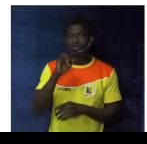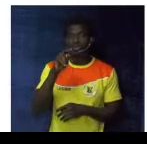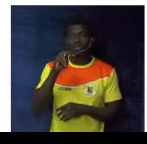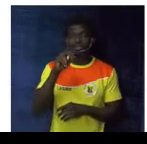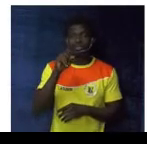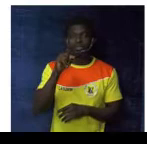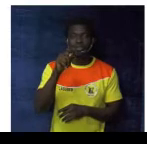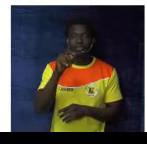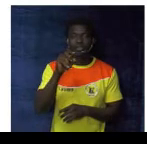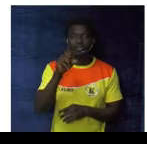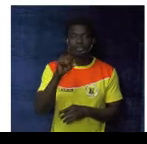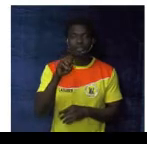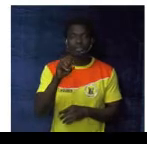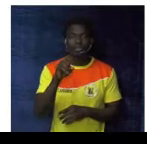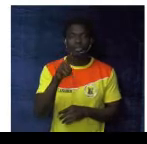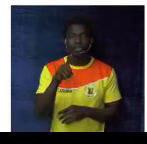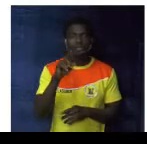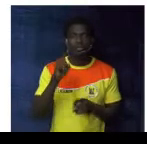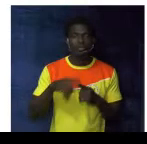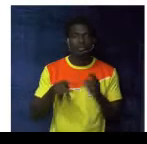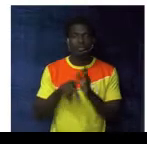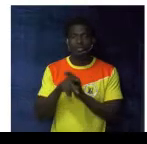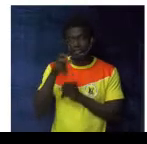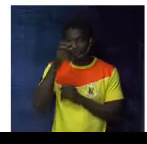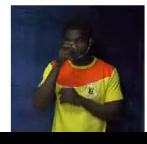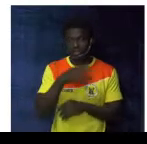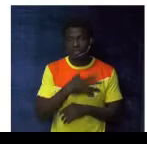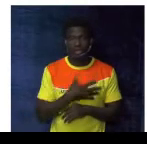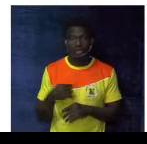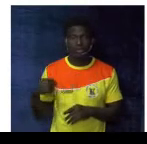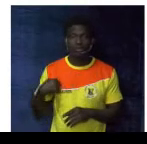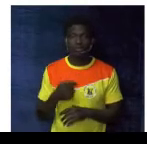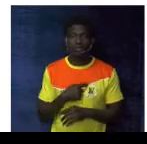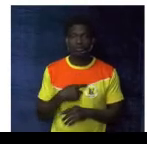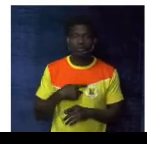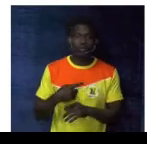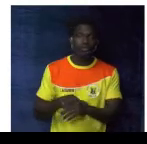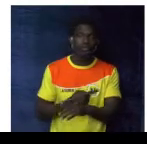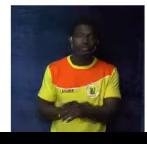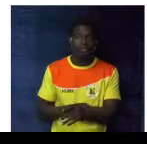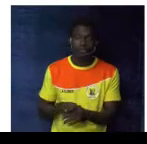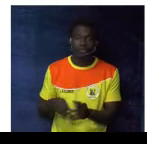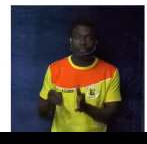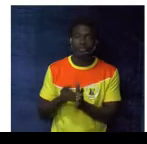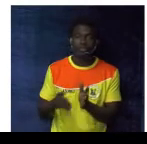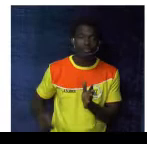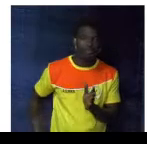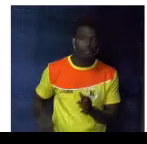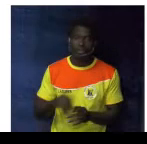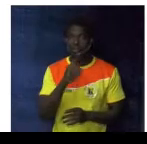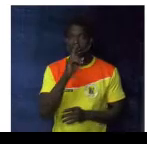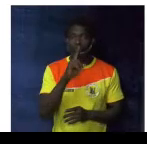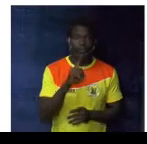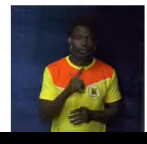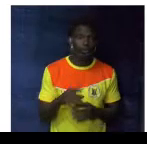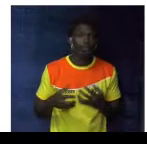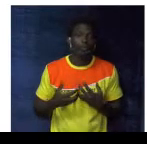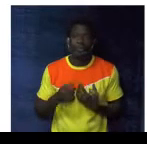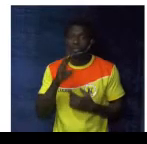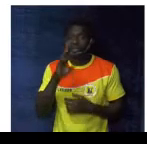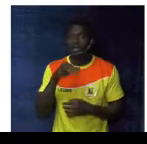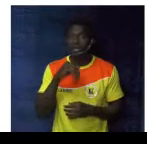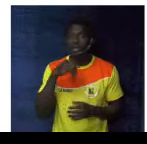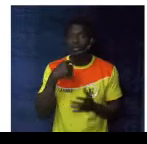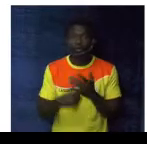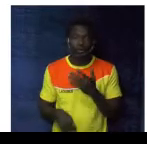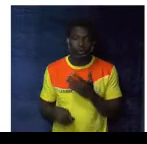to improve quality and quantity. We also discussed disadvantages of mechanized agriculture. One, the machines are